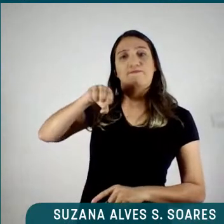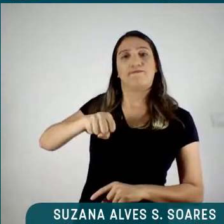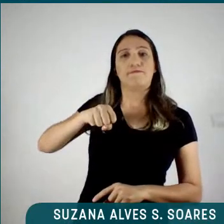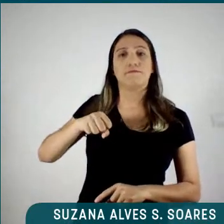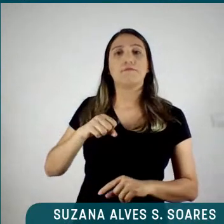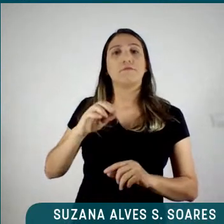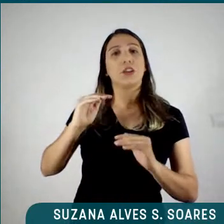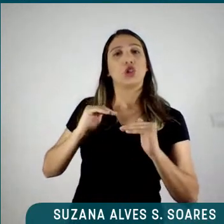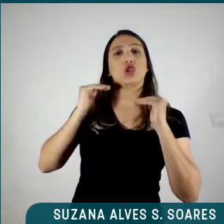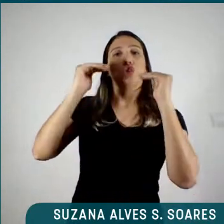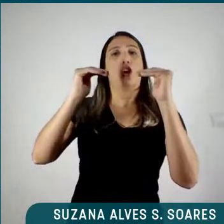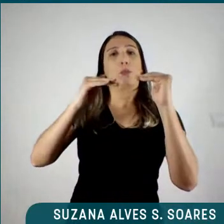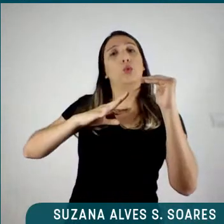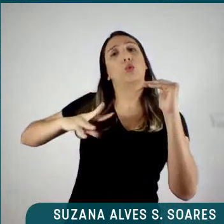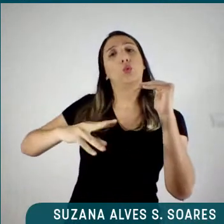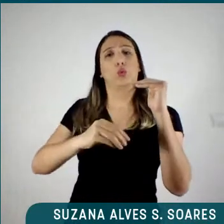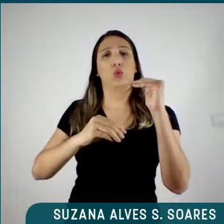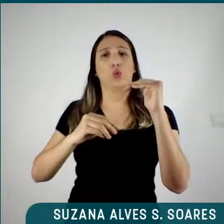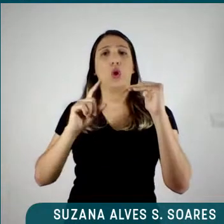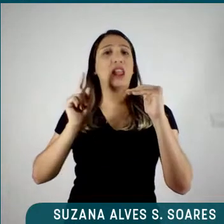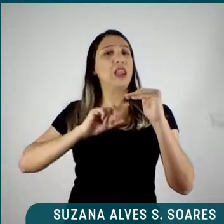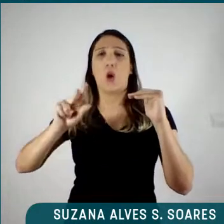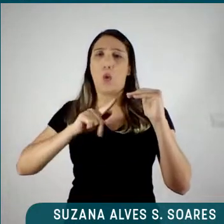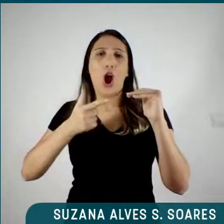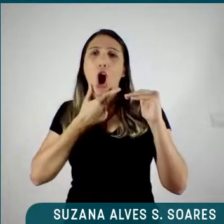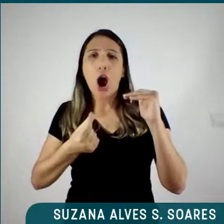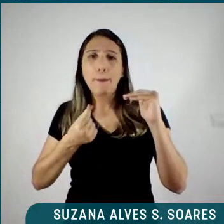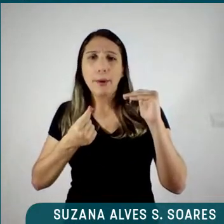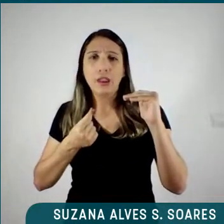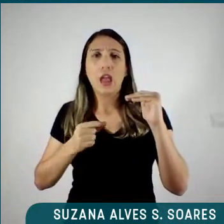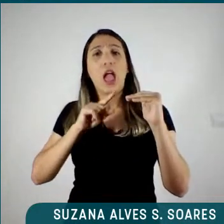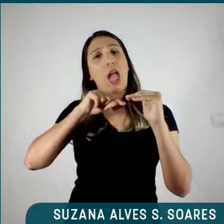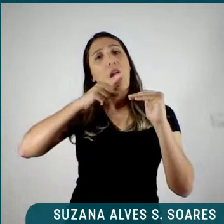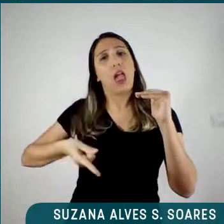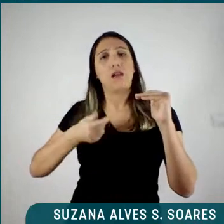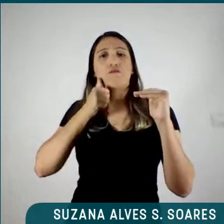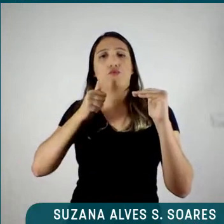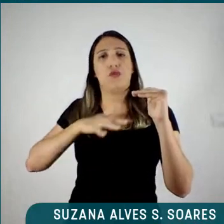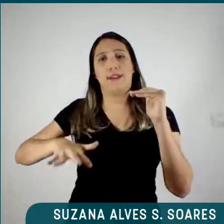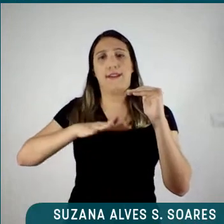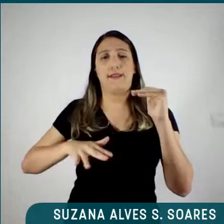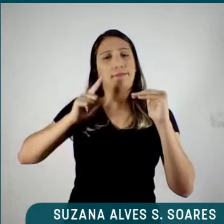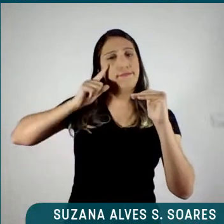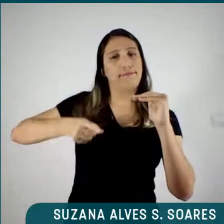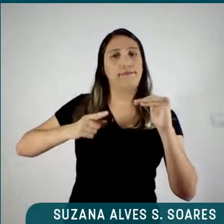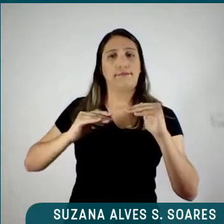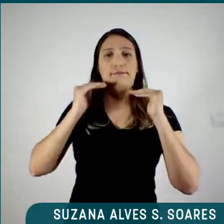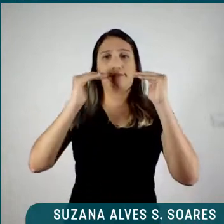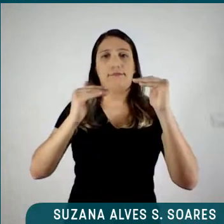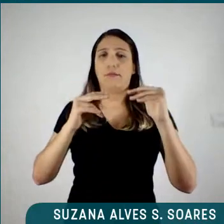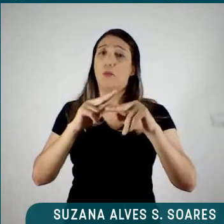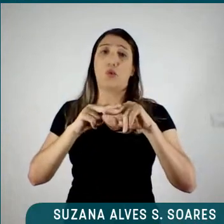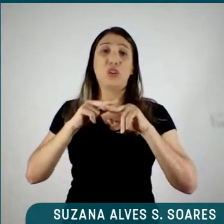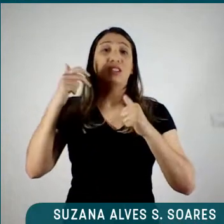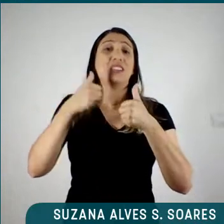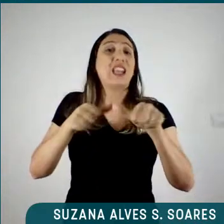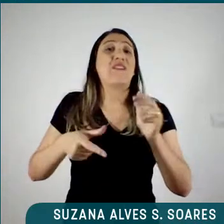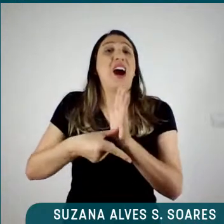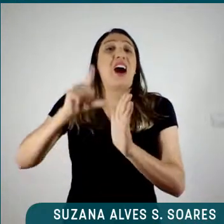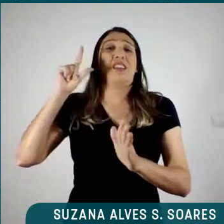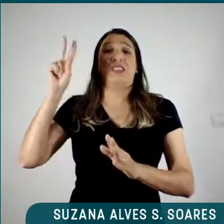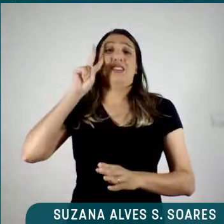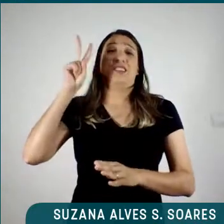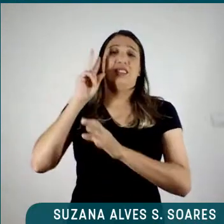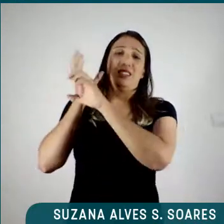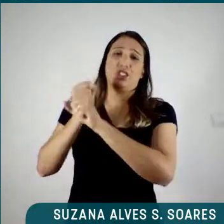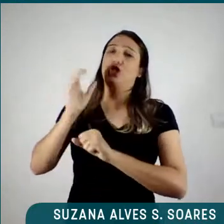a masculine domination. And this is a domination of all the bodies that are not classified